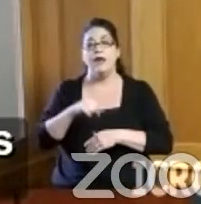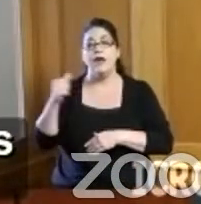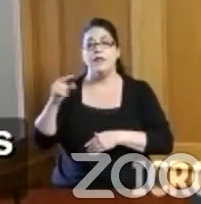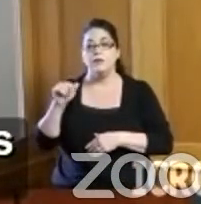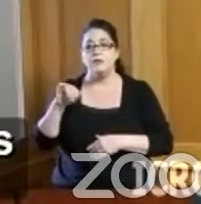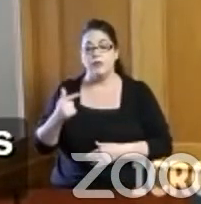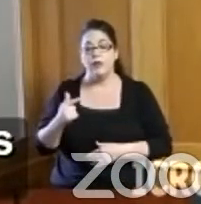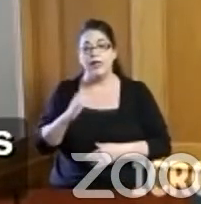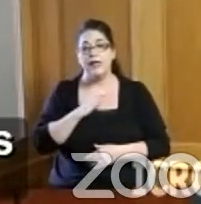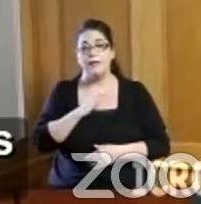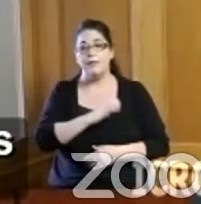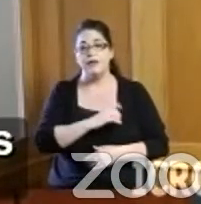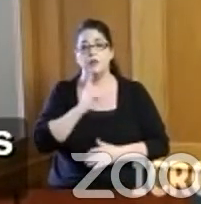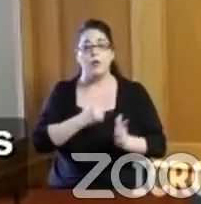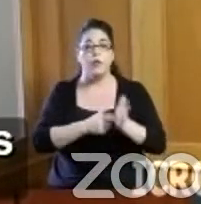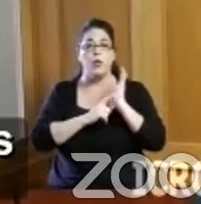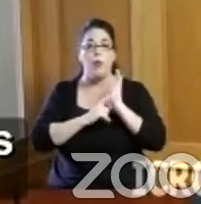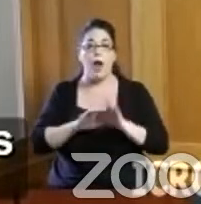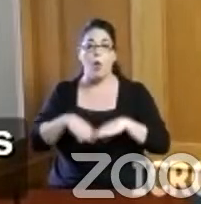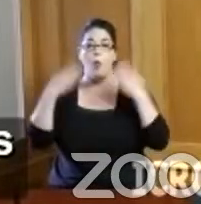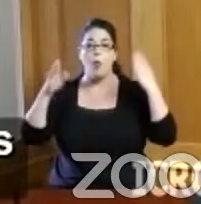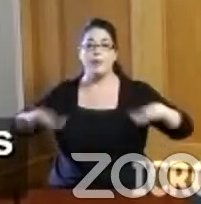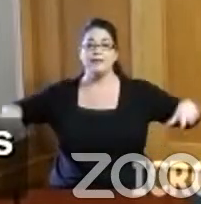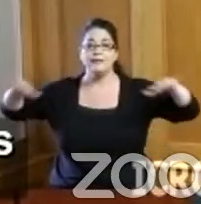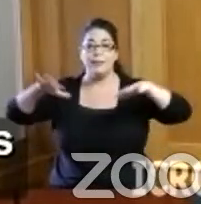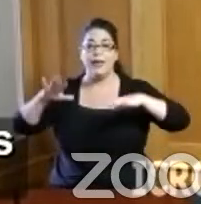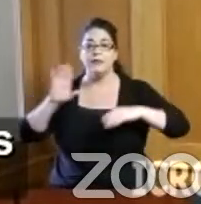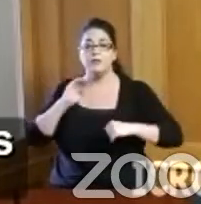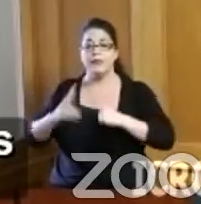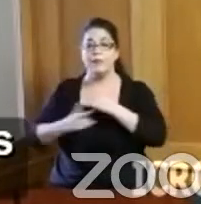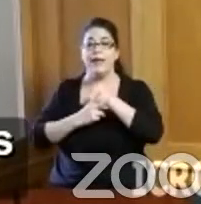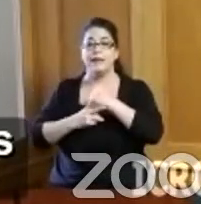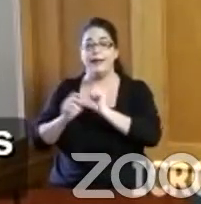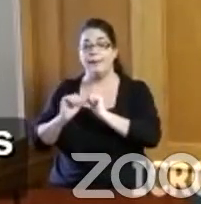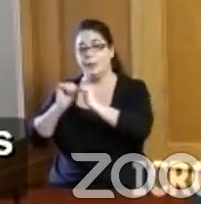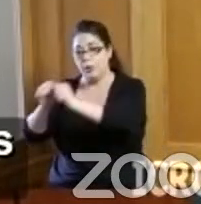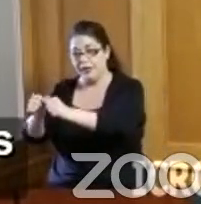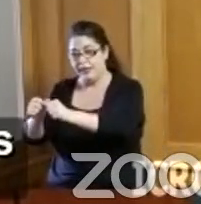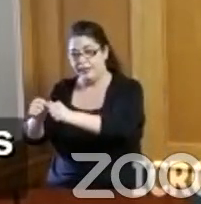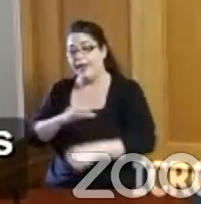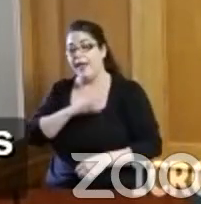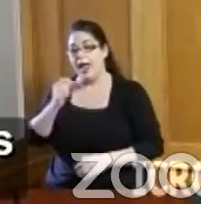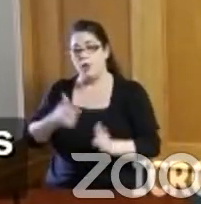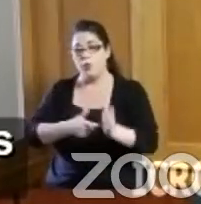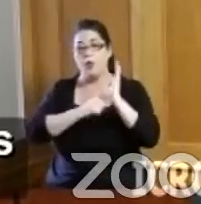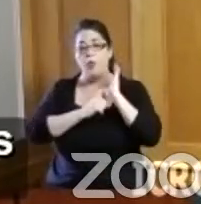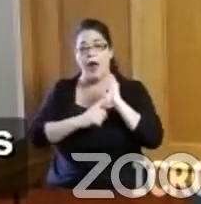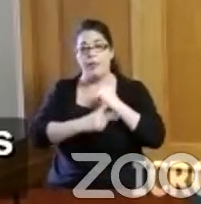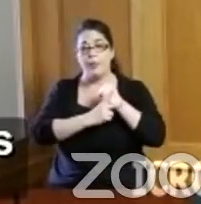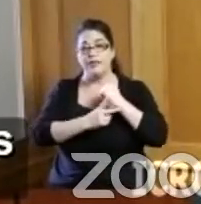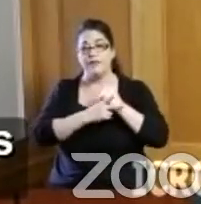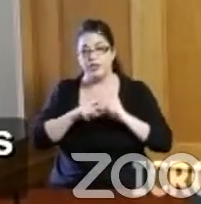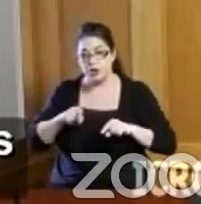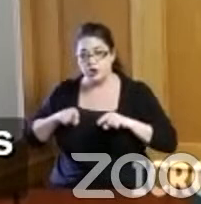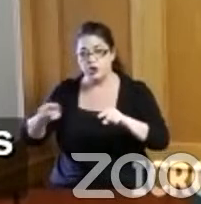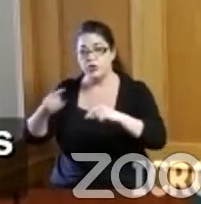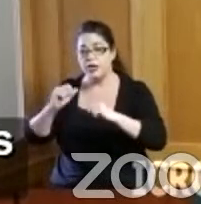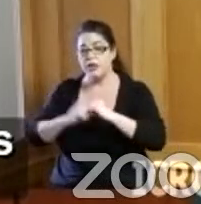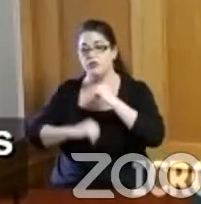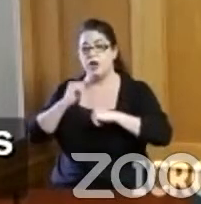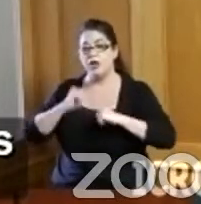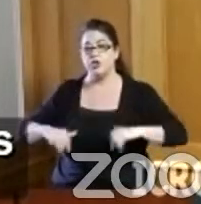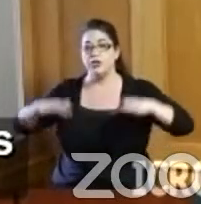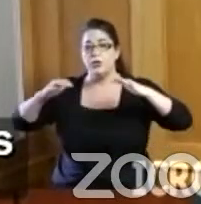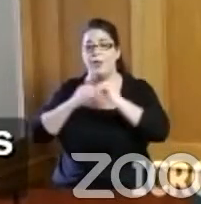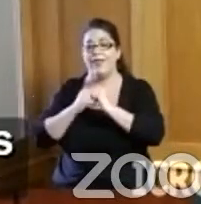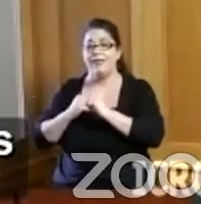would both require the open space to be maintained permanently and would require the preservation during construction with snow fencing and